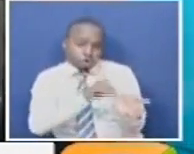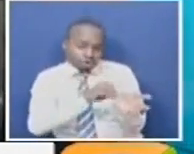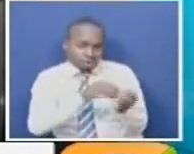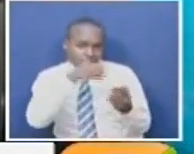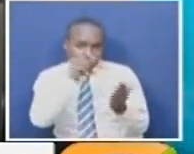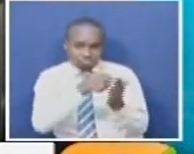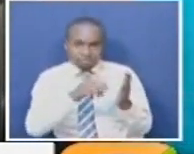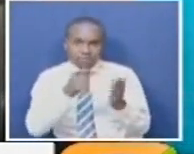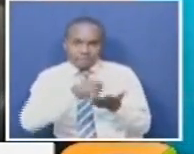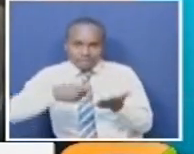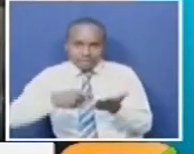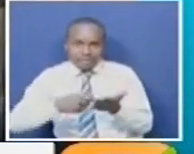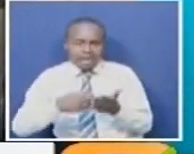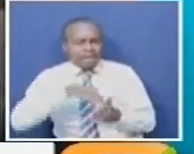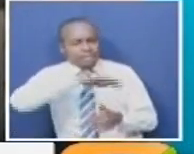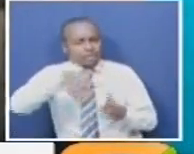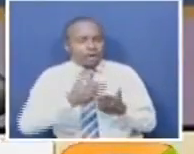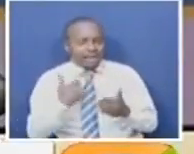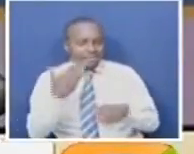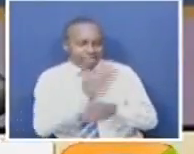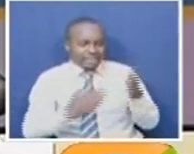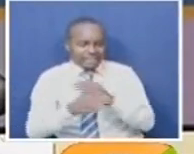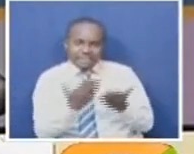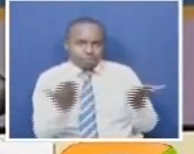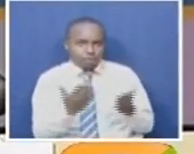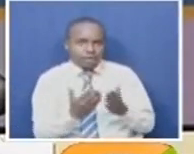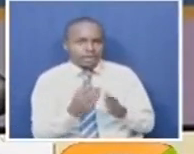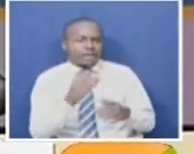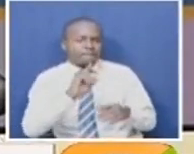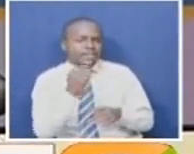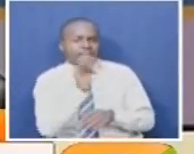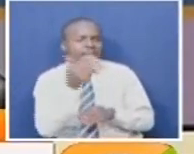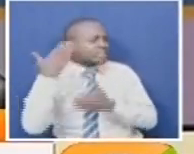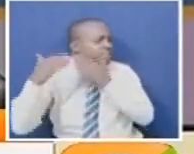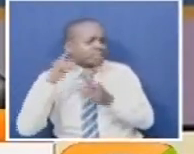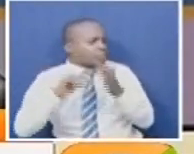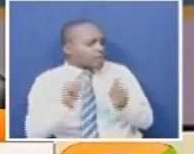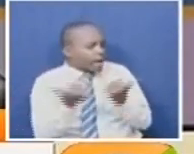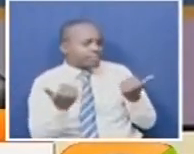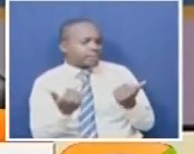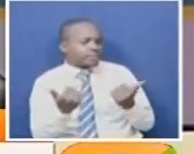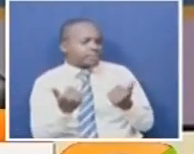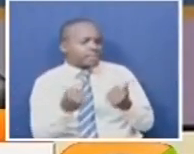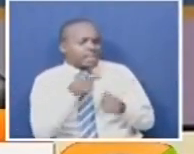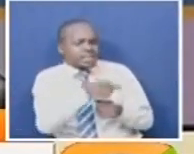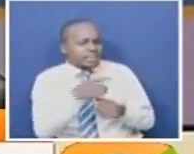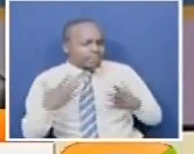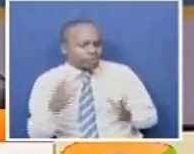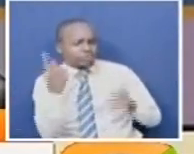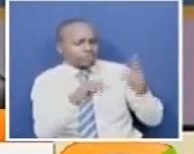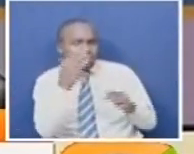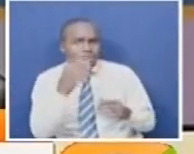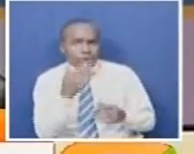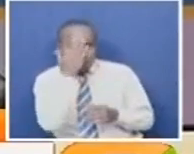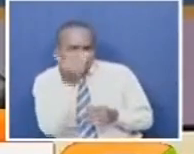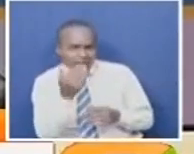have injuries somewhere. What I do is ask them for the history. I want to understand what happened, what provoked it, because I also like knowing